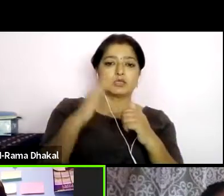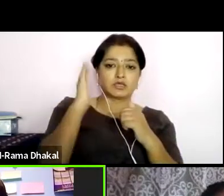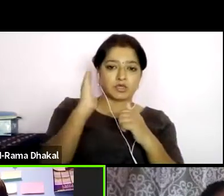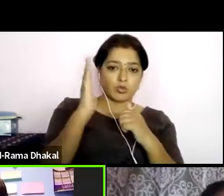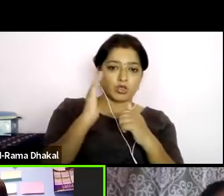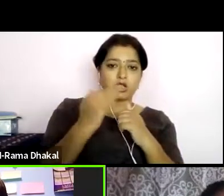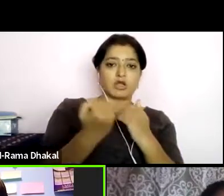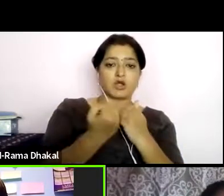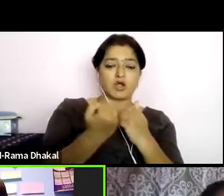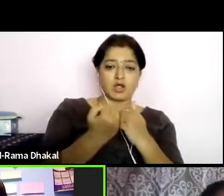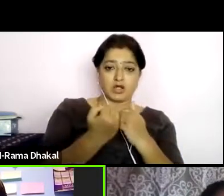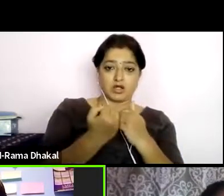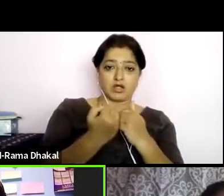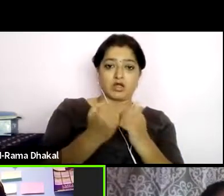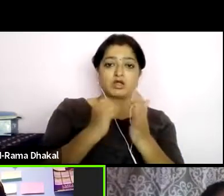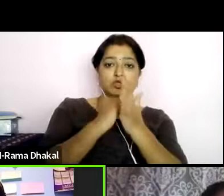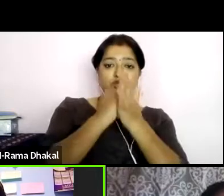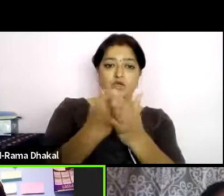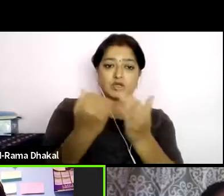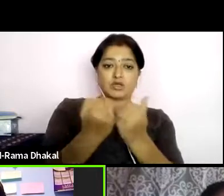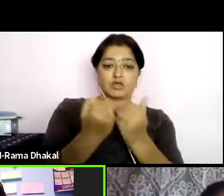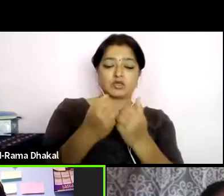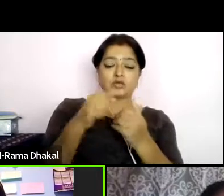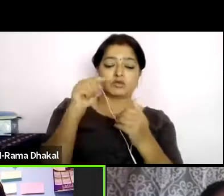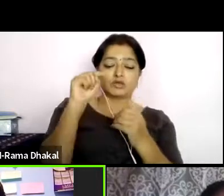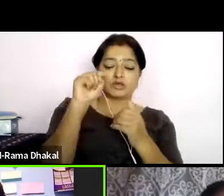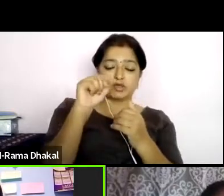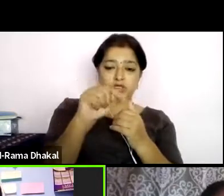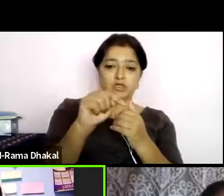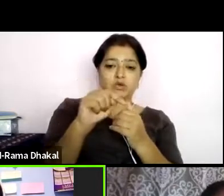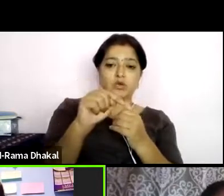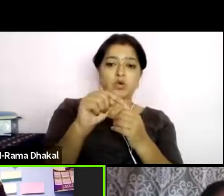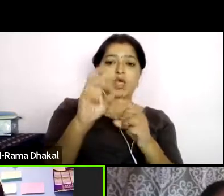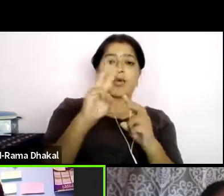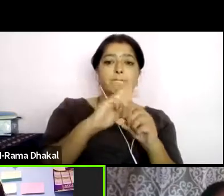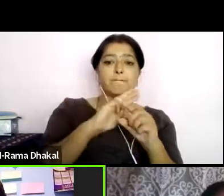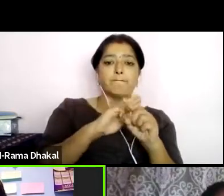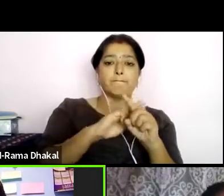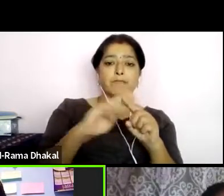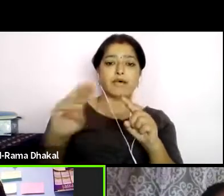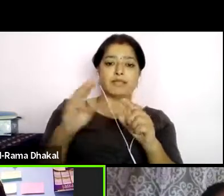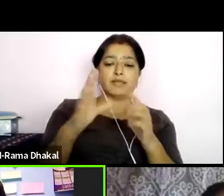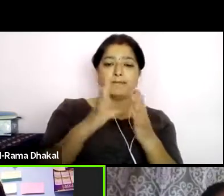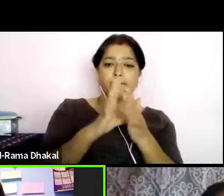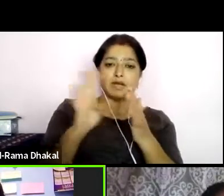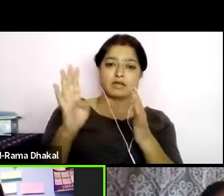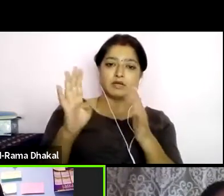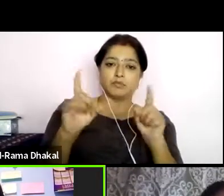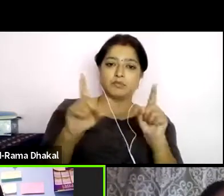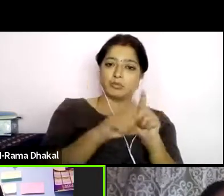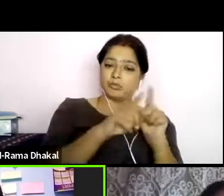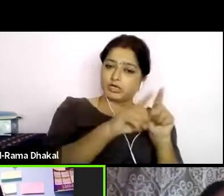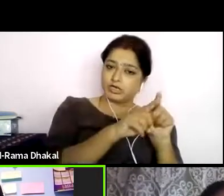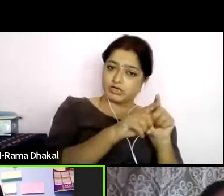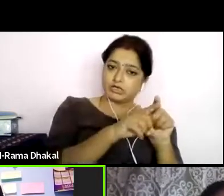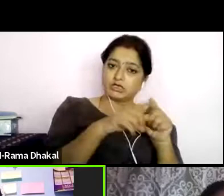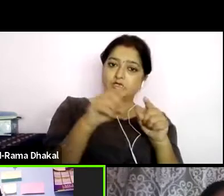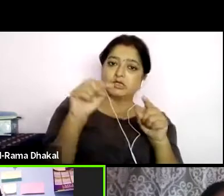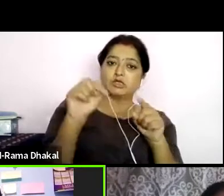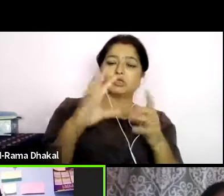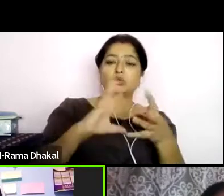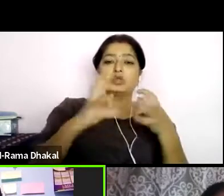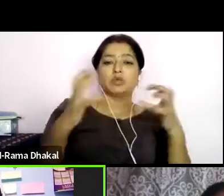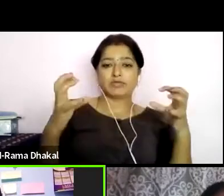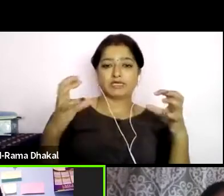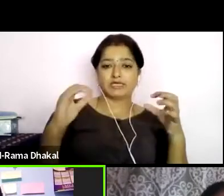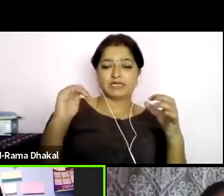resilience to the climate, COVID or the Anglophone crisis. And in that case, they